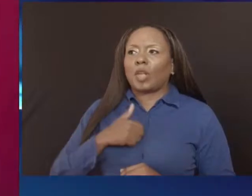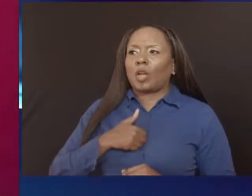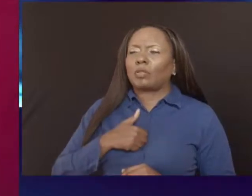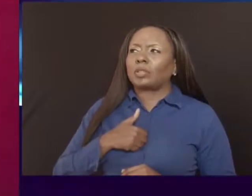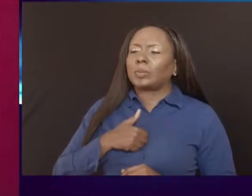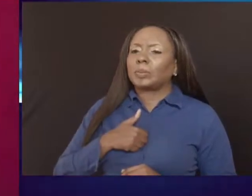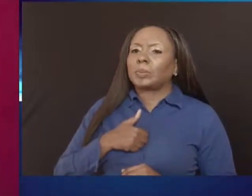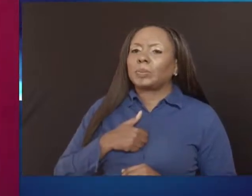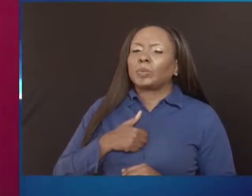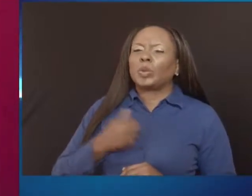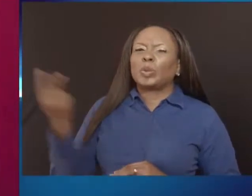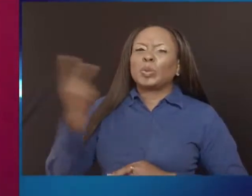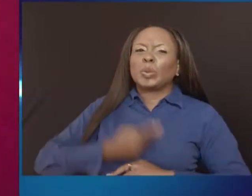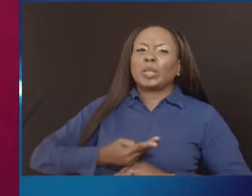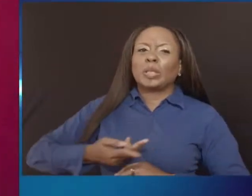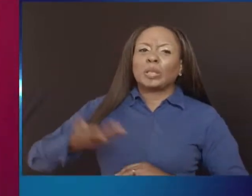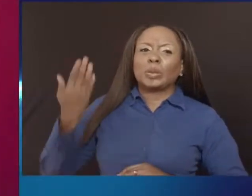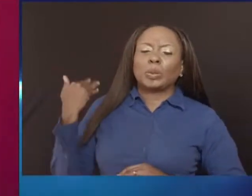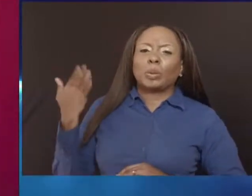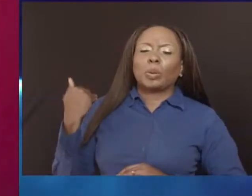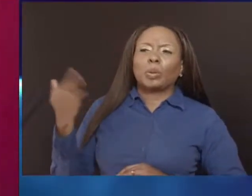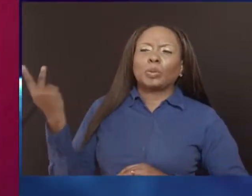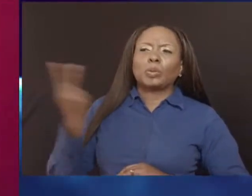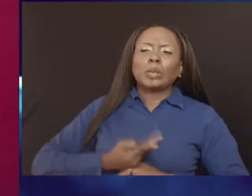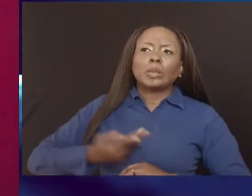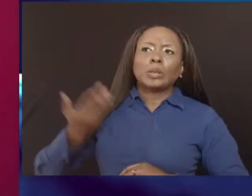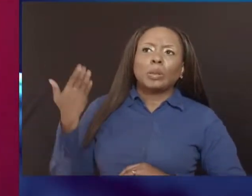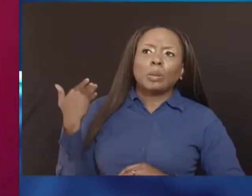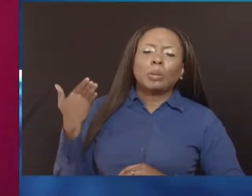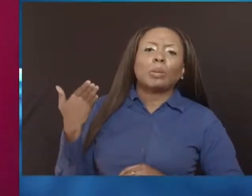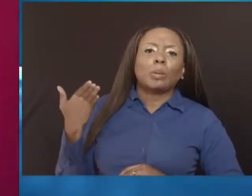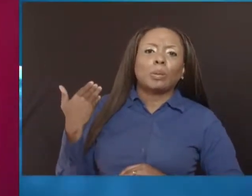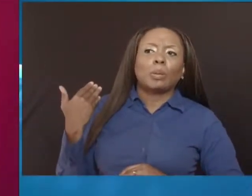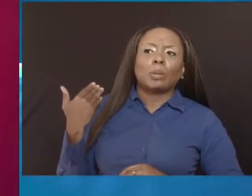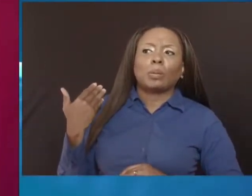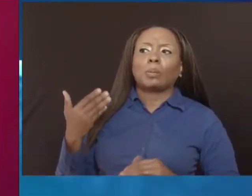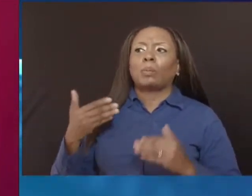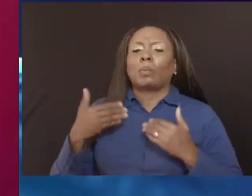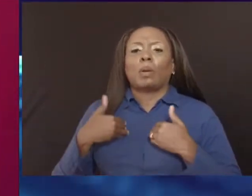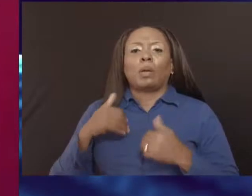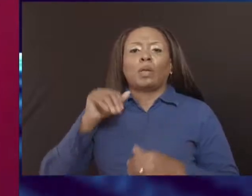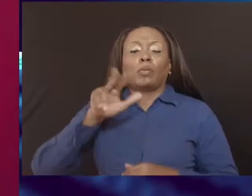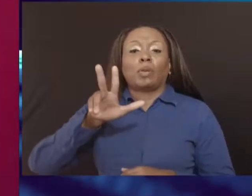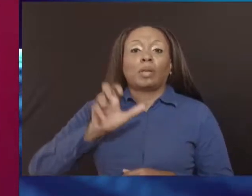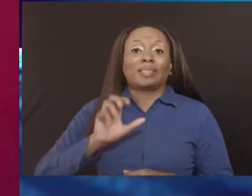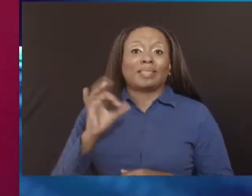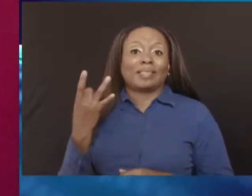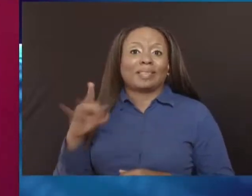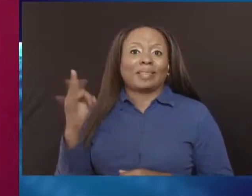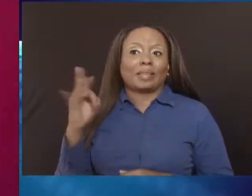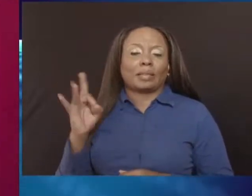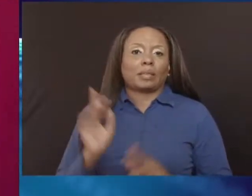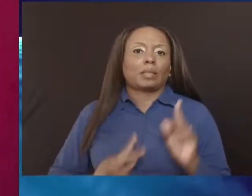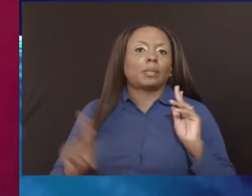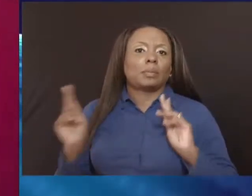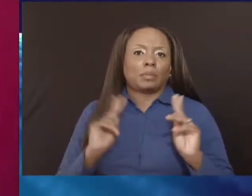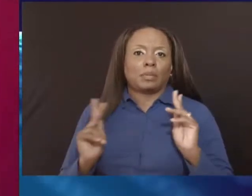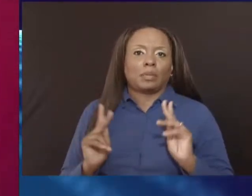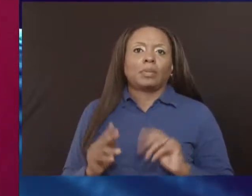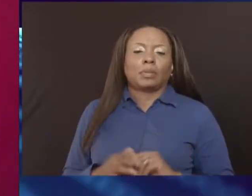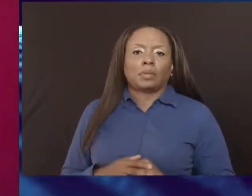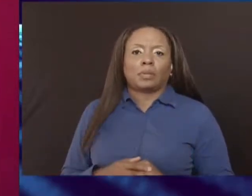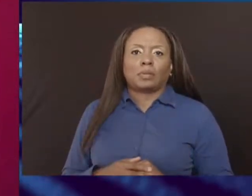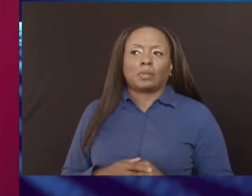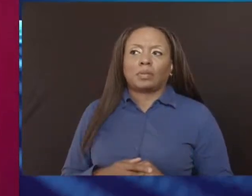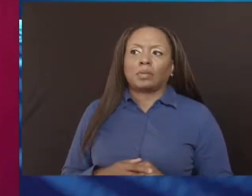It was in the dashboard from 2 days ago that we reported we had 318 cases. And this